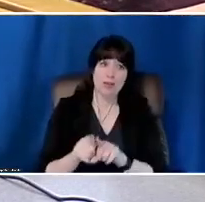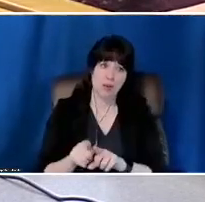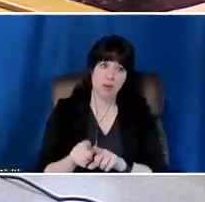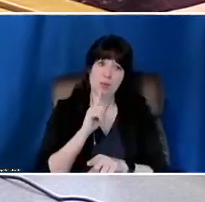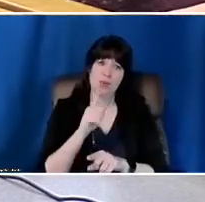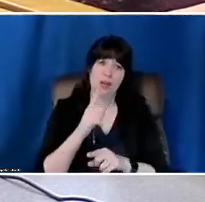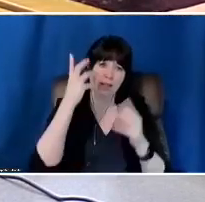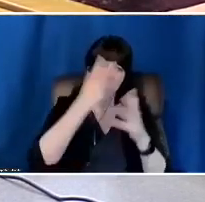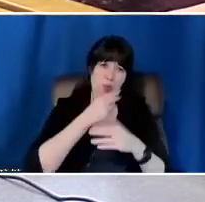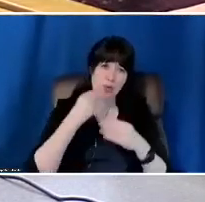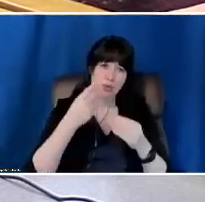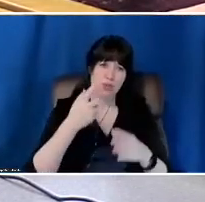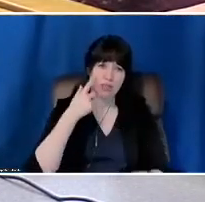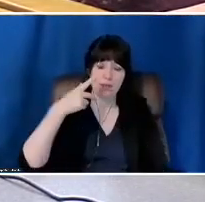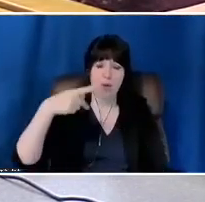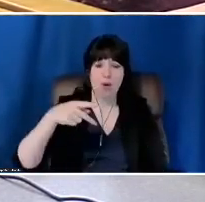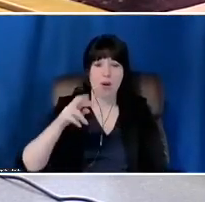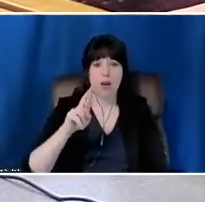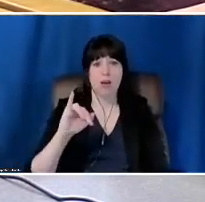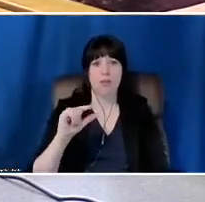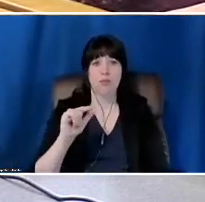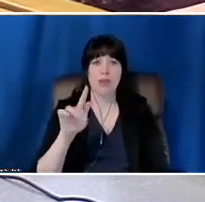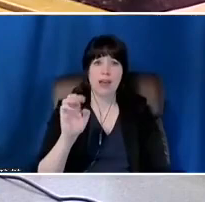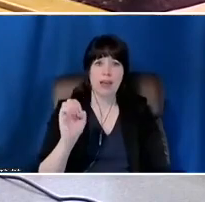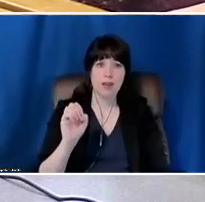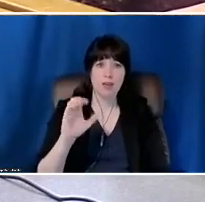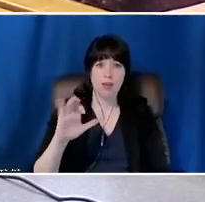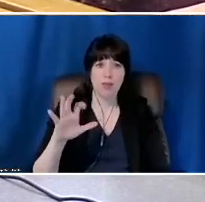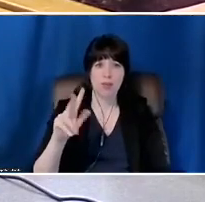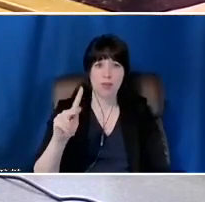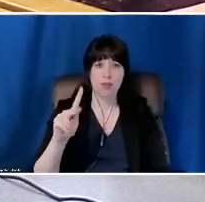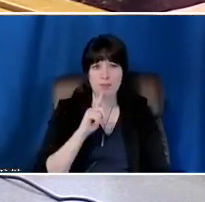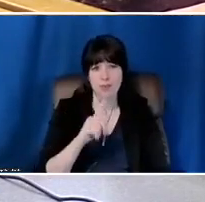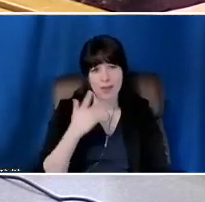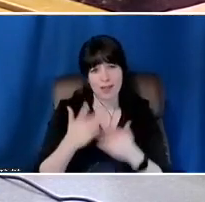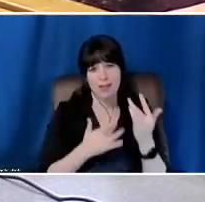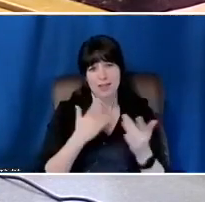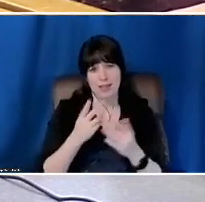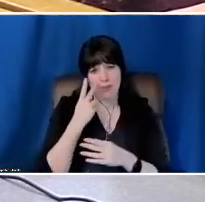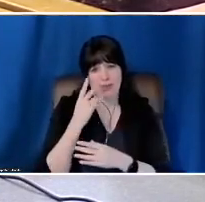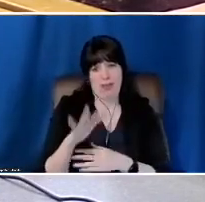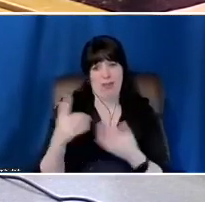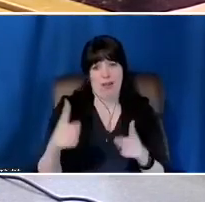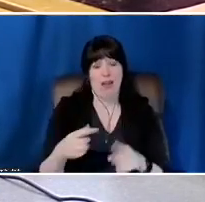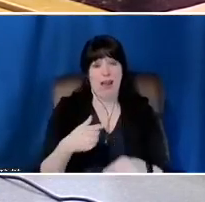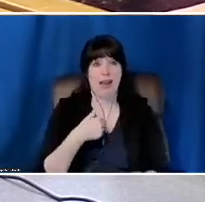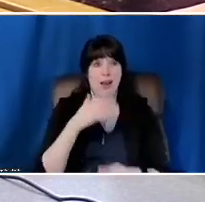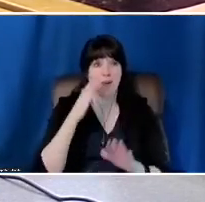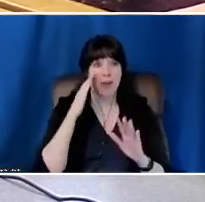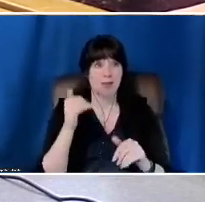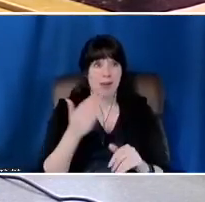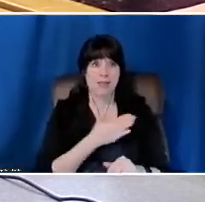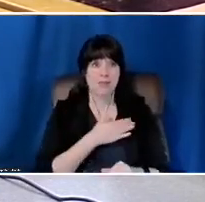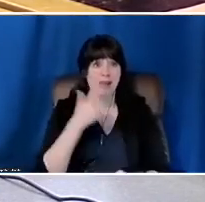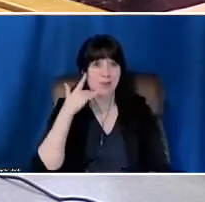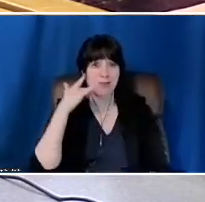gorgeous for Pringle Creek, so I'm really excited to see that come to fruition, and I'll be expecting my golden shovel. Thank you very much.